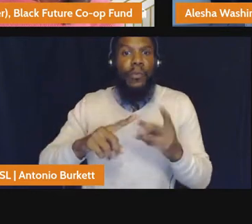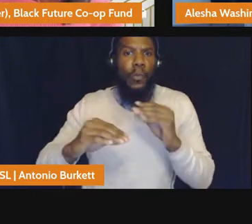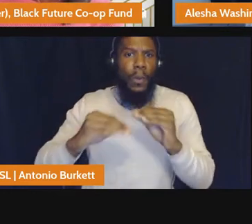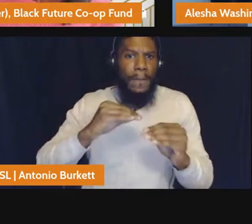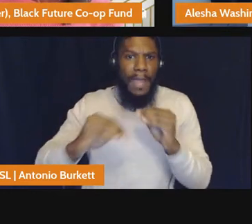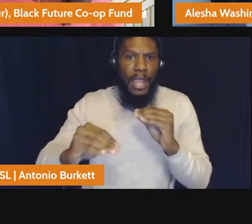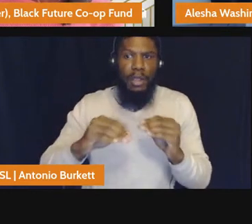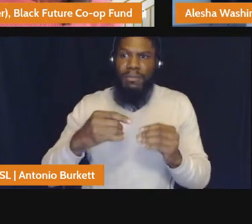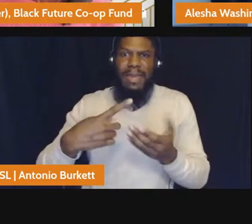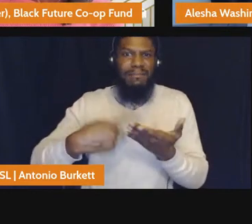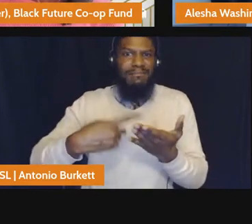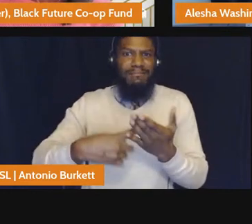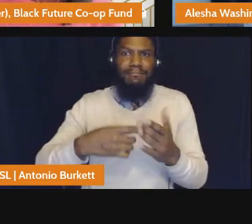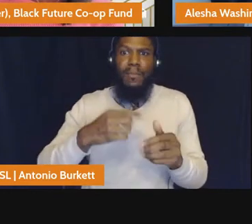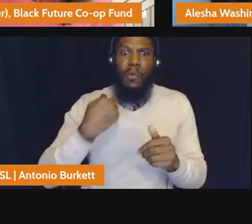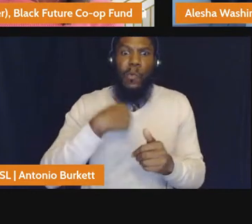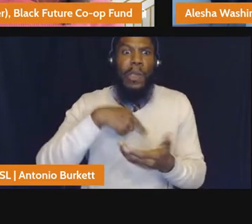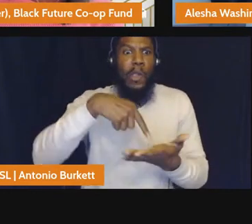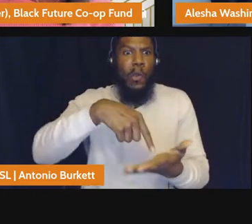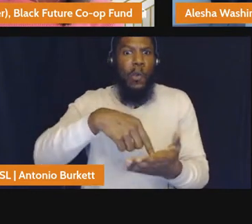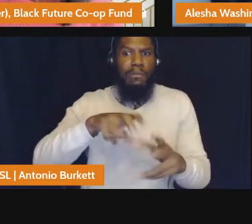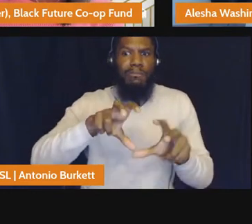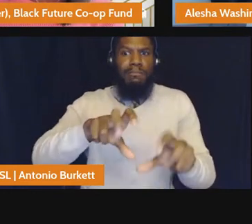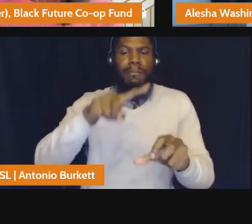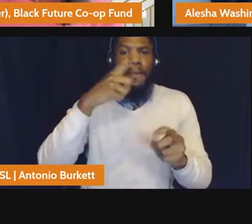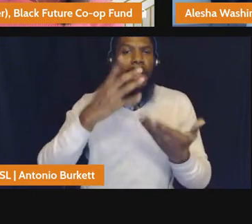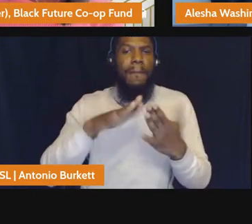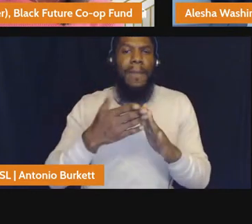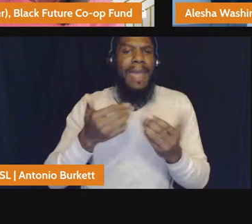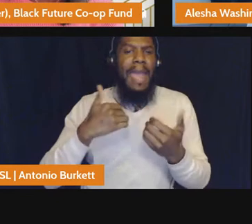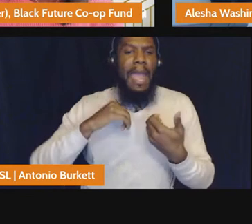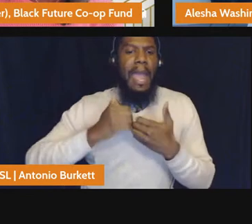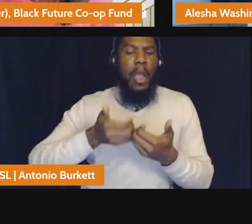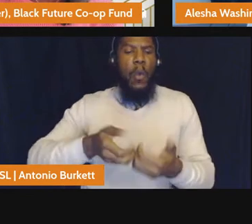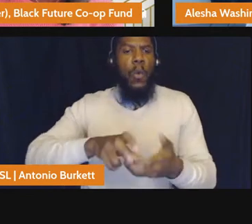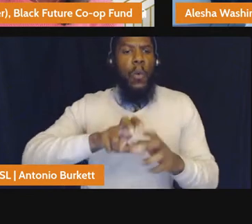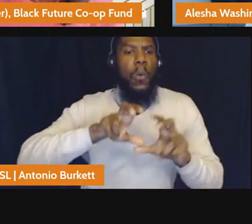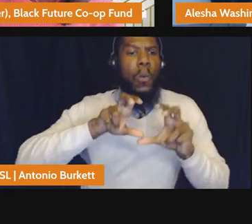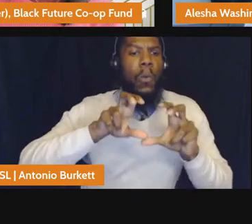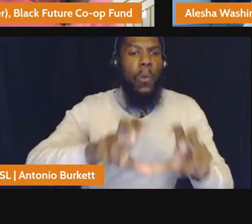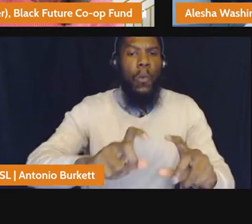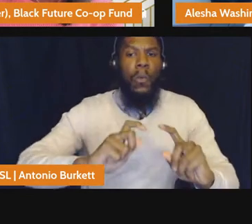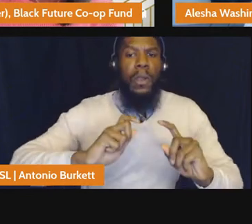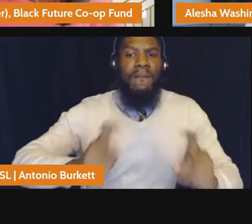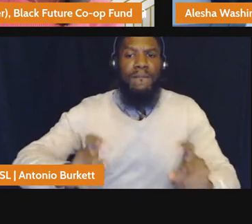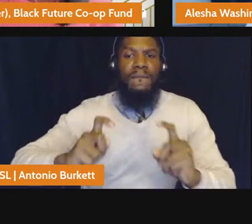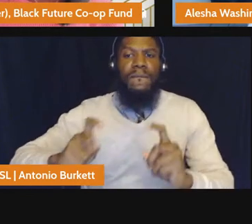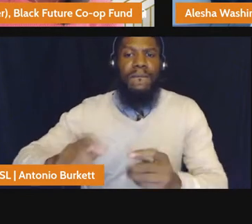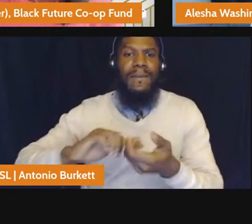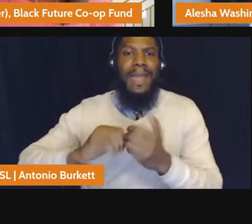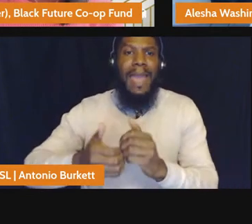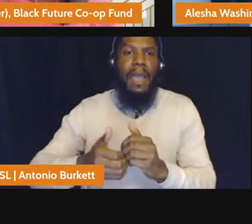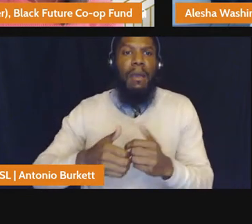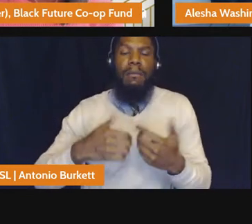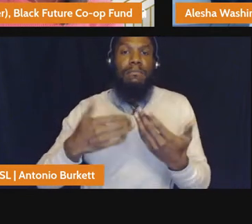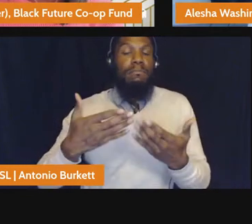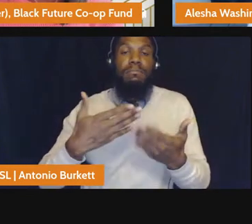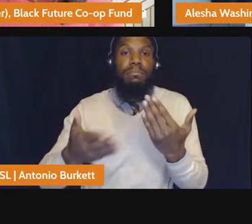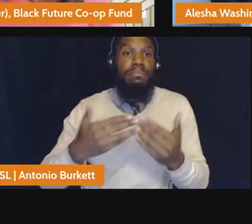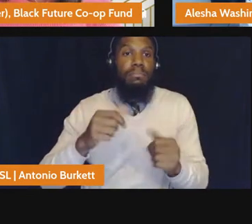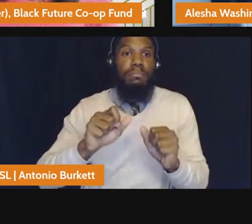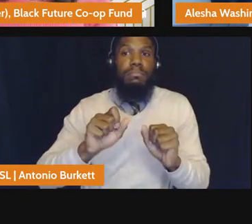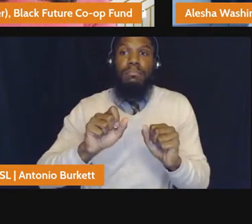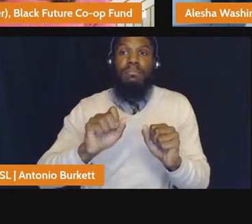owe investment to Black communities in the greater Seattle region, whether it's through supplier diversity and the ways that we invest in